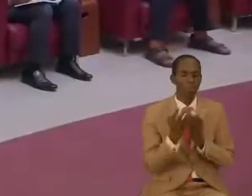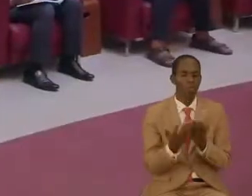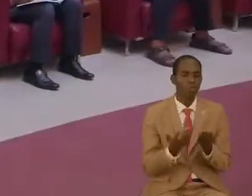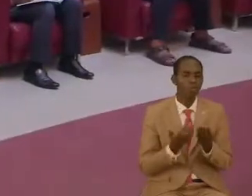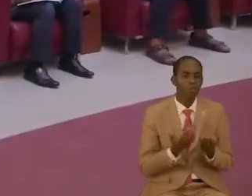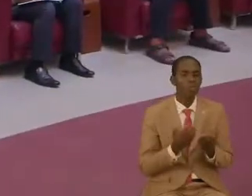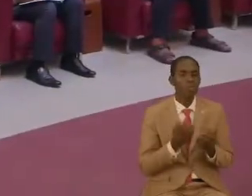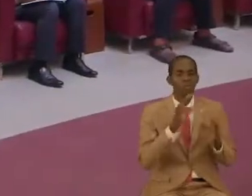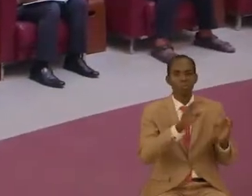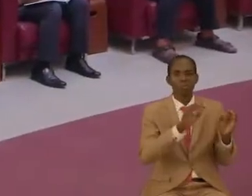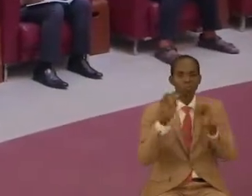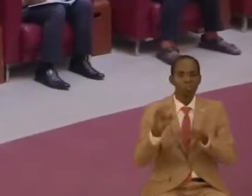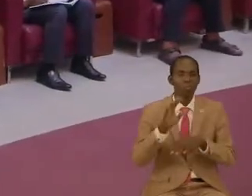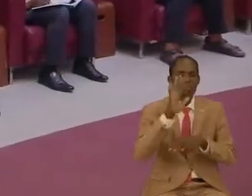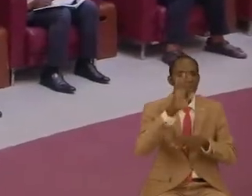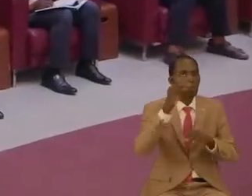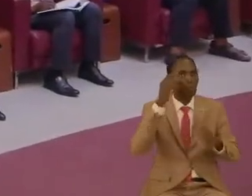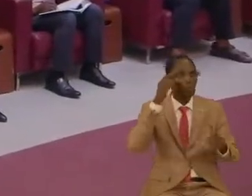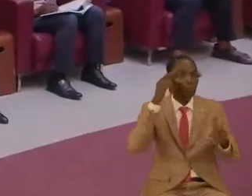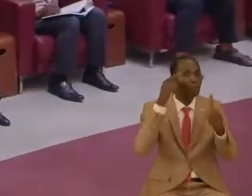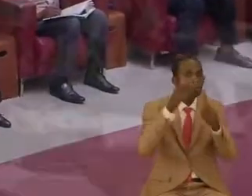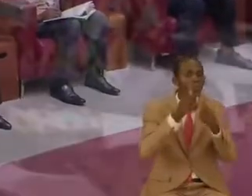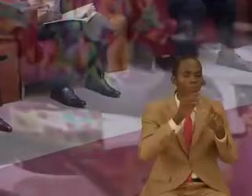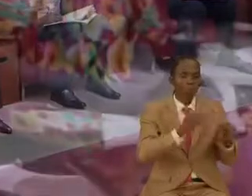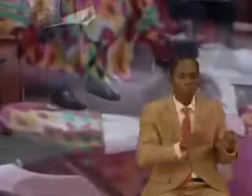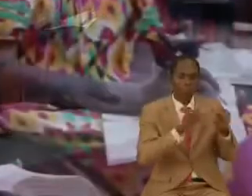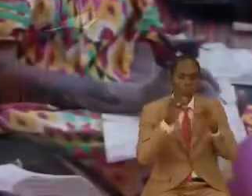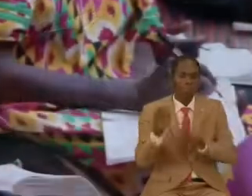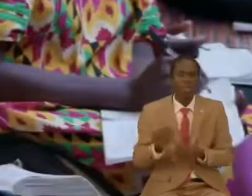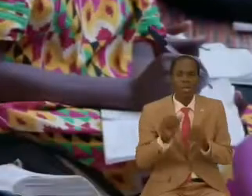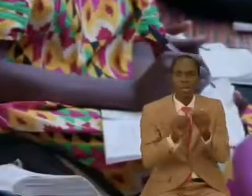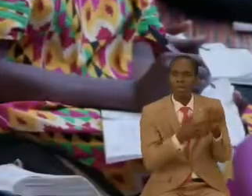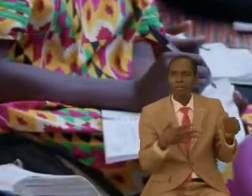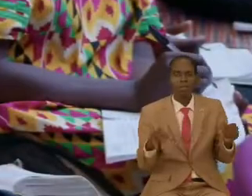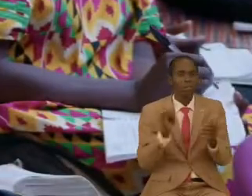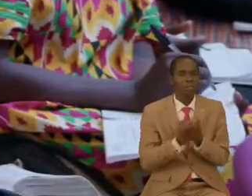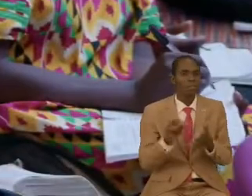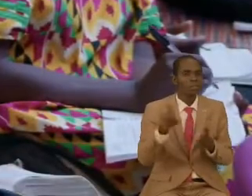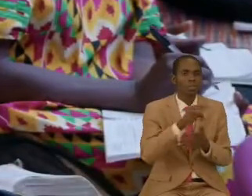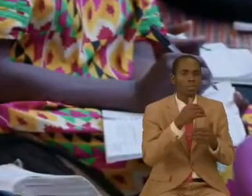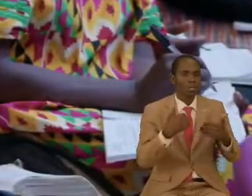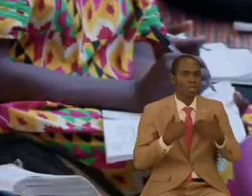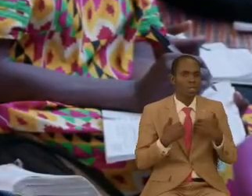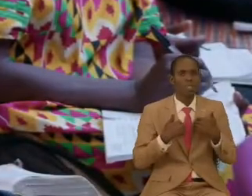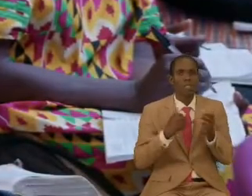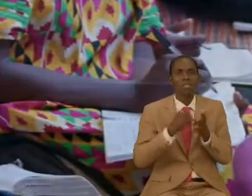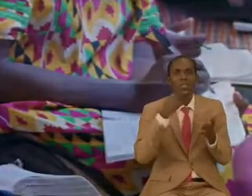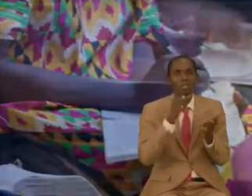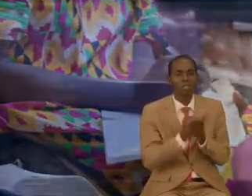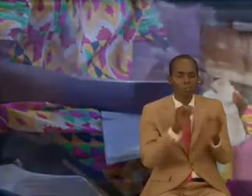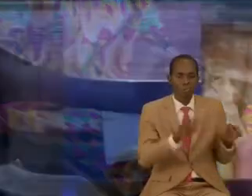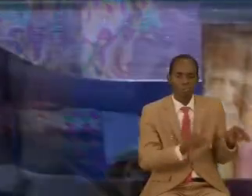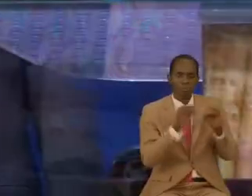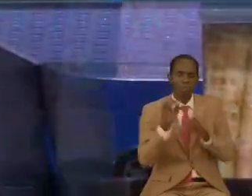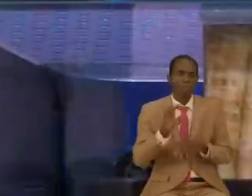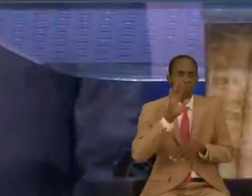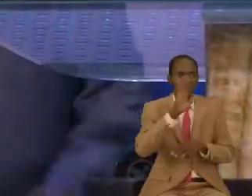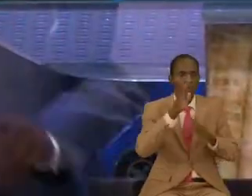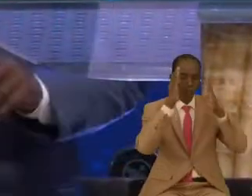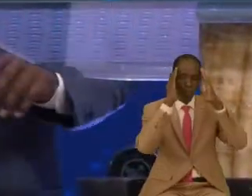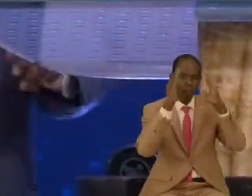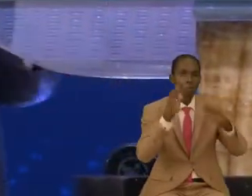desire, and set your goal, and set everything you have. It says, set your affection on